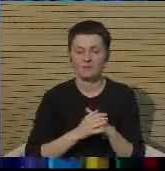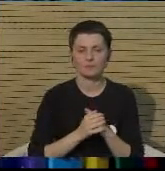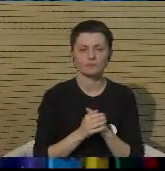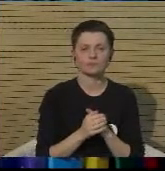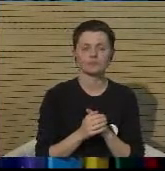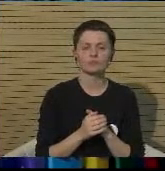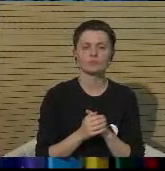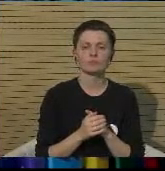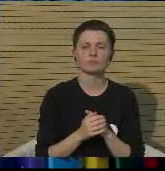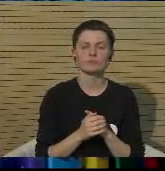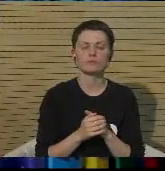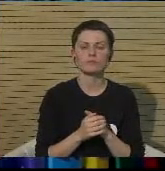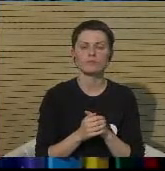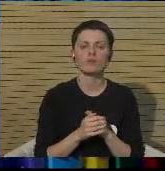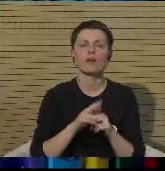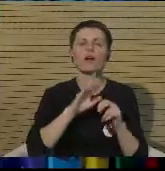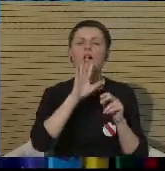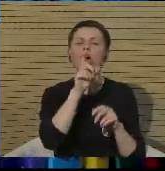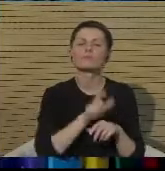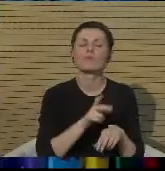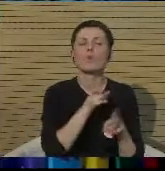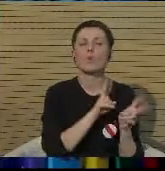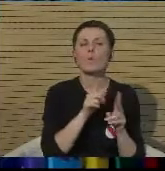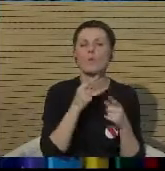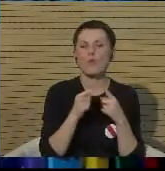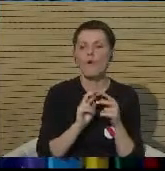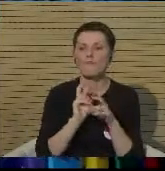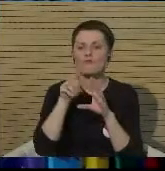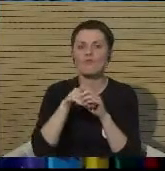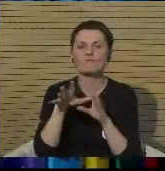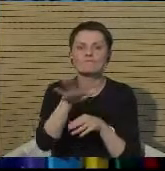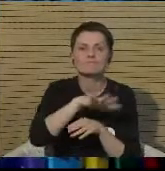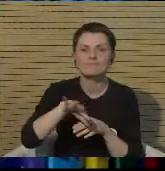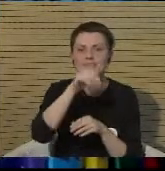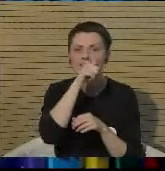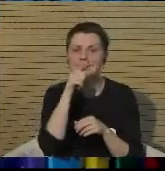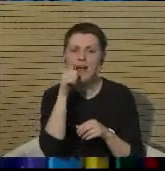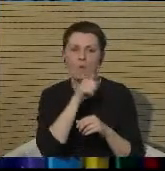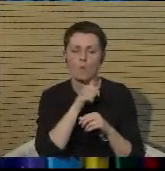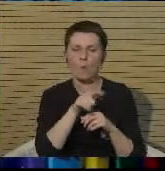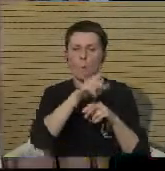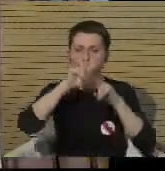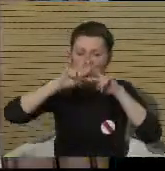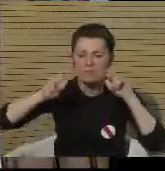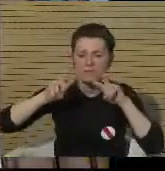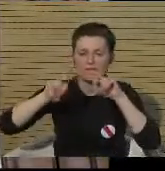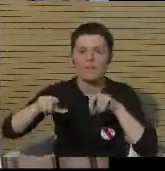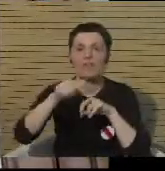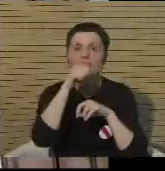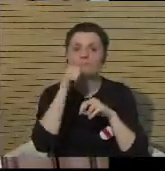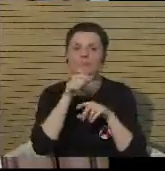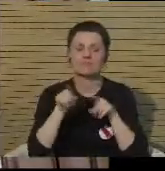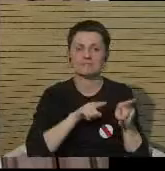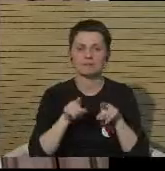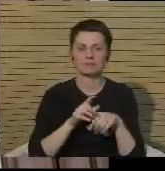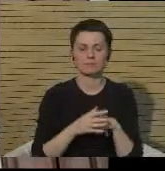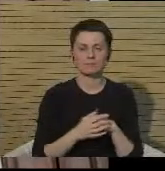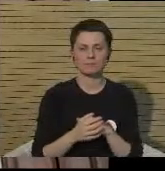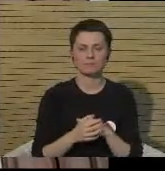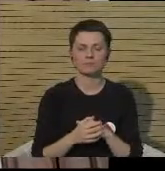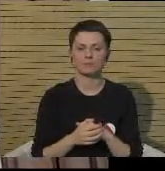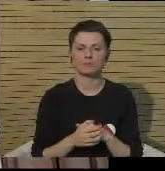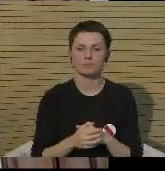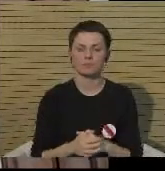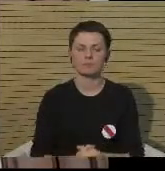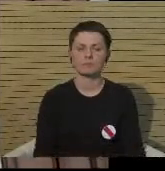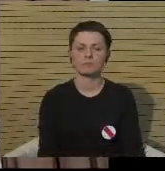a foreign, in a strange language, and put it into their own language. So a translator will explore the sacrum,